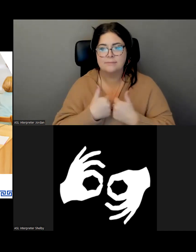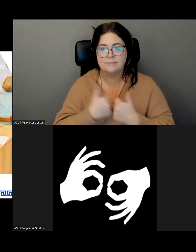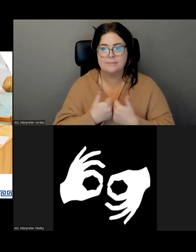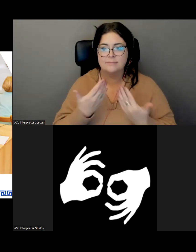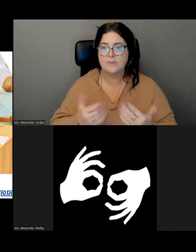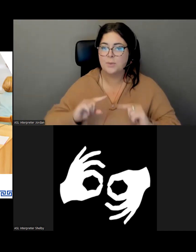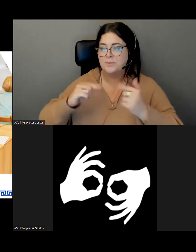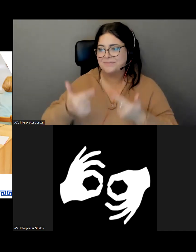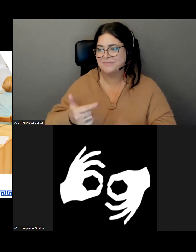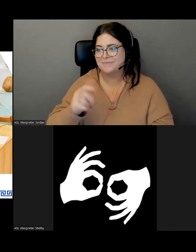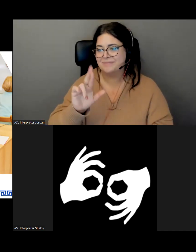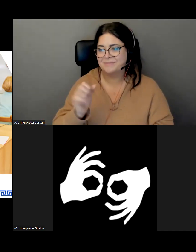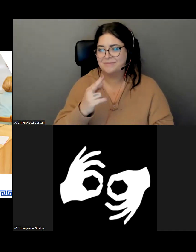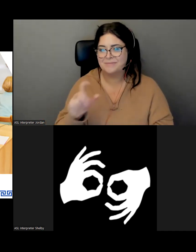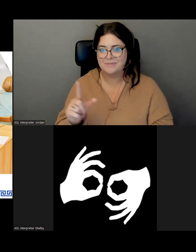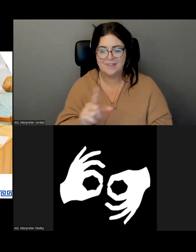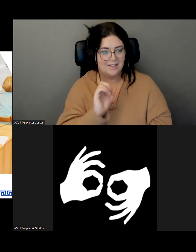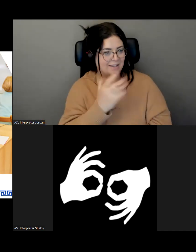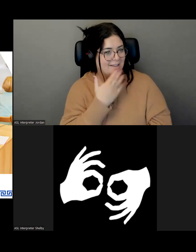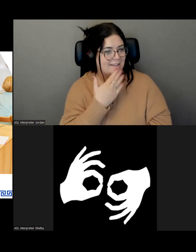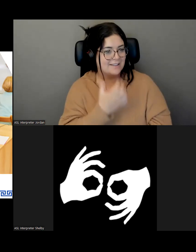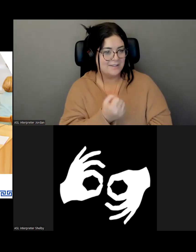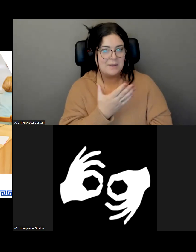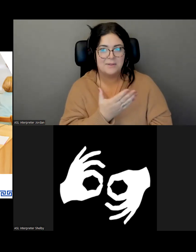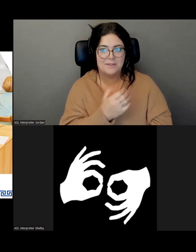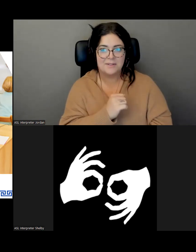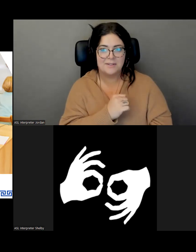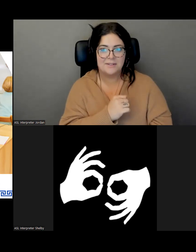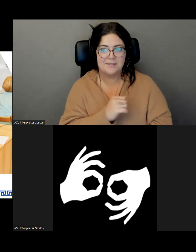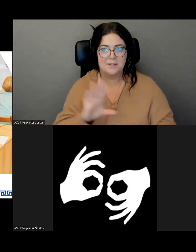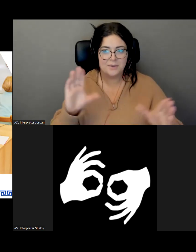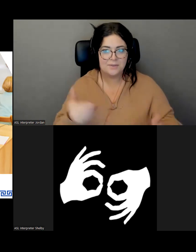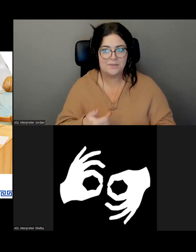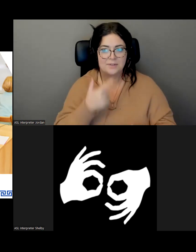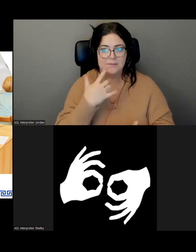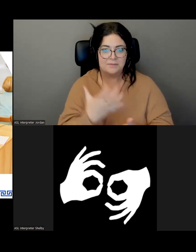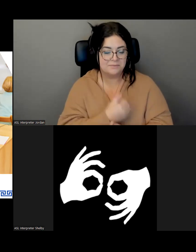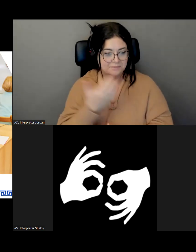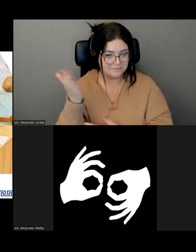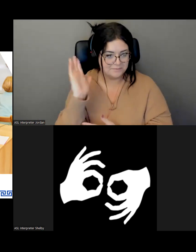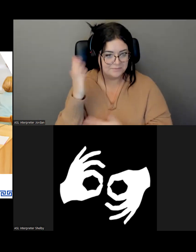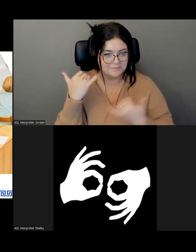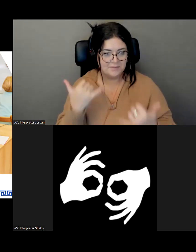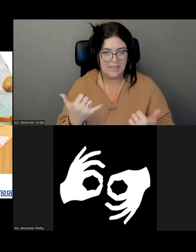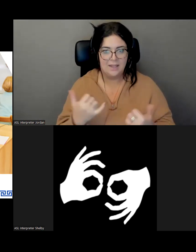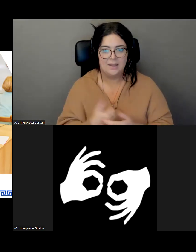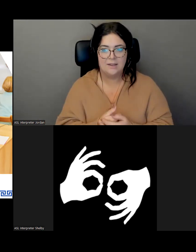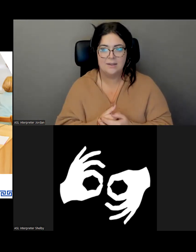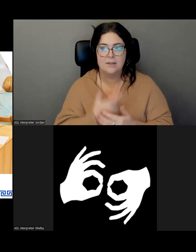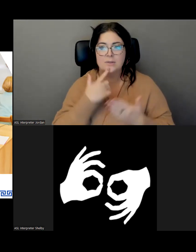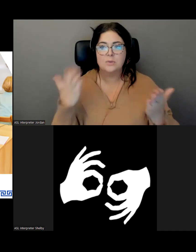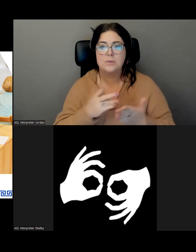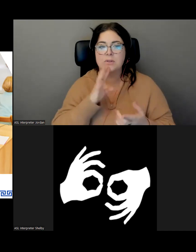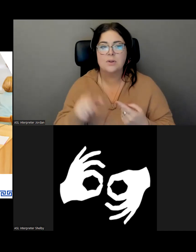Rachel, is over to you. Oh, great. Hello. Thank you so much for inviting me to talk today. I'm here to talk about